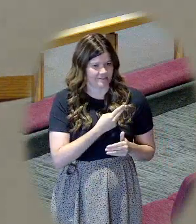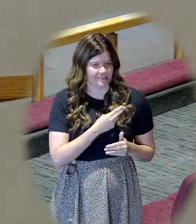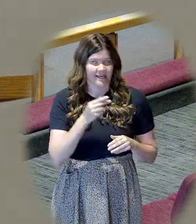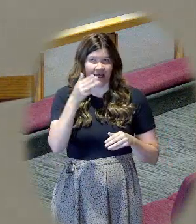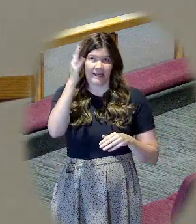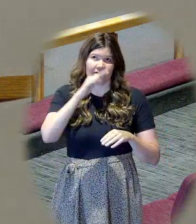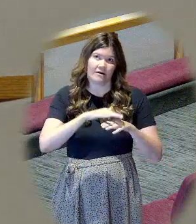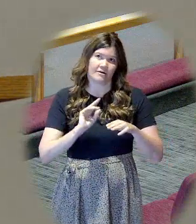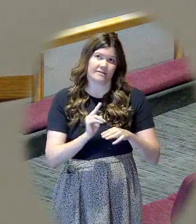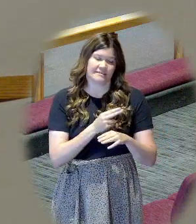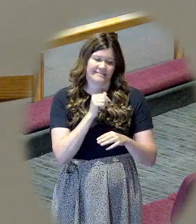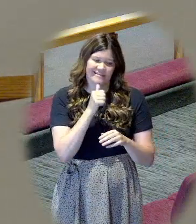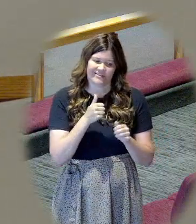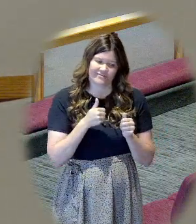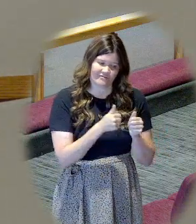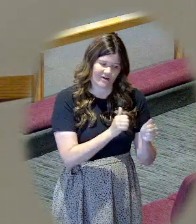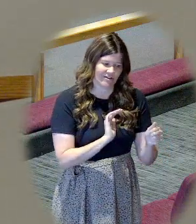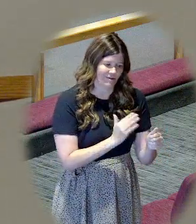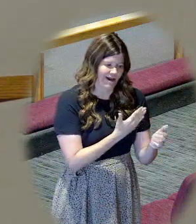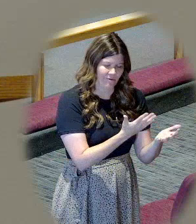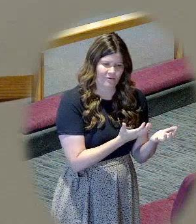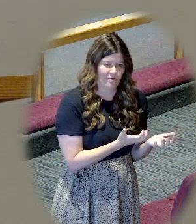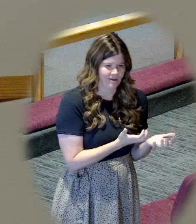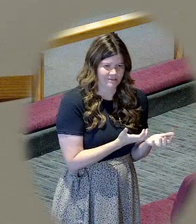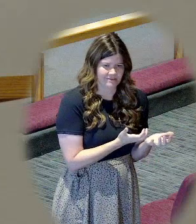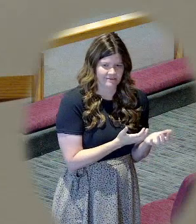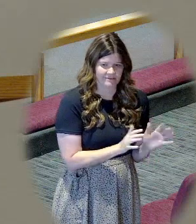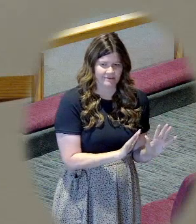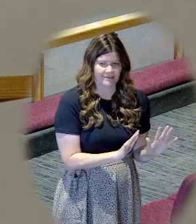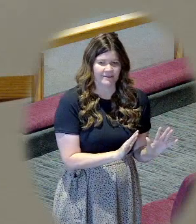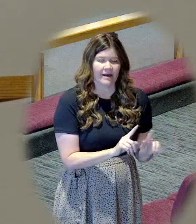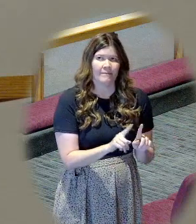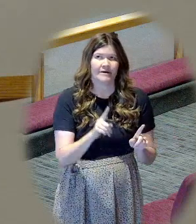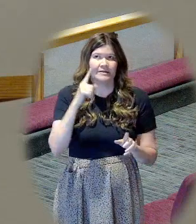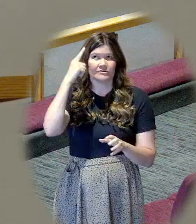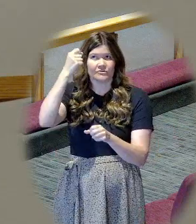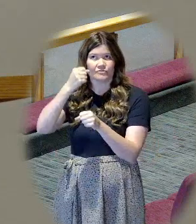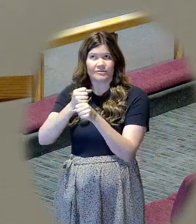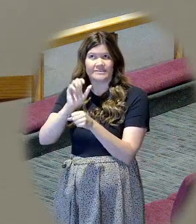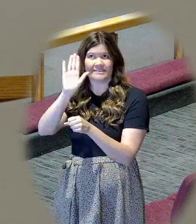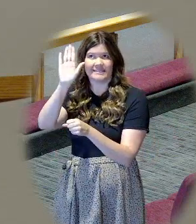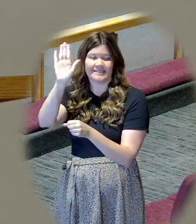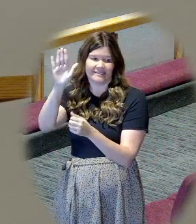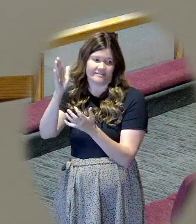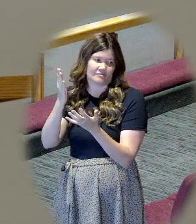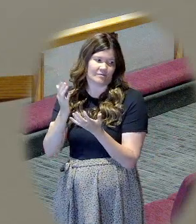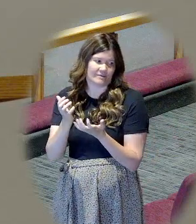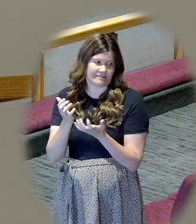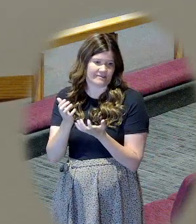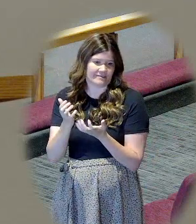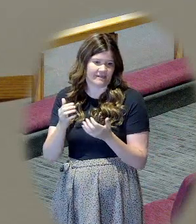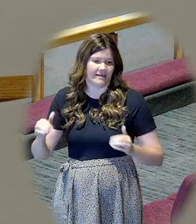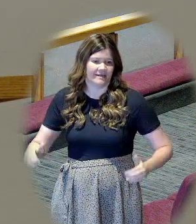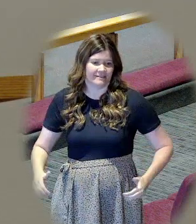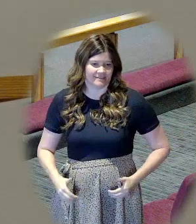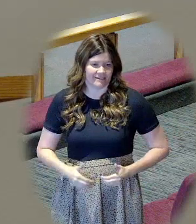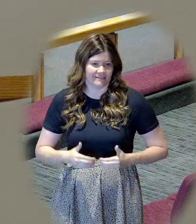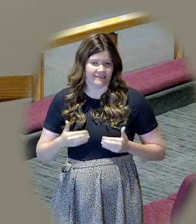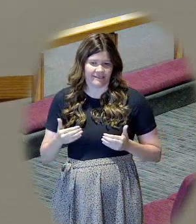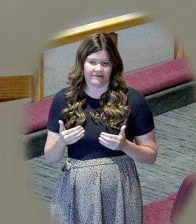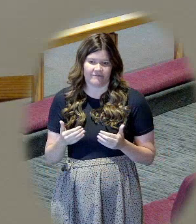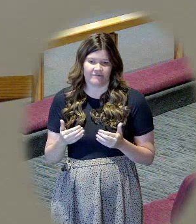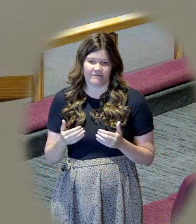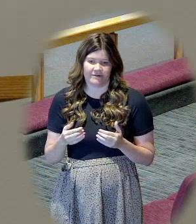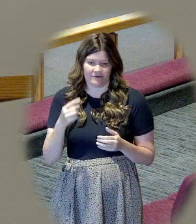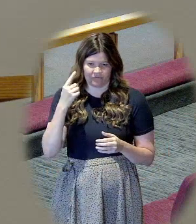chase after our own desires, but trust in his. Live and act for the benefit of our